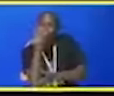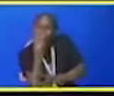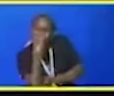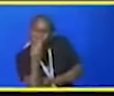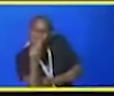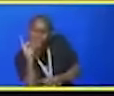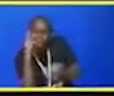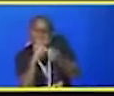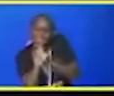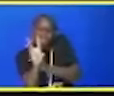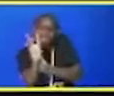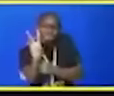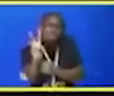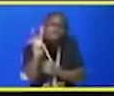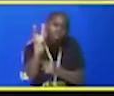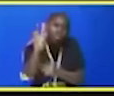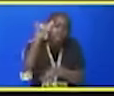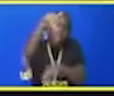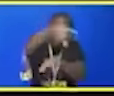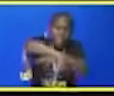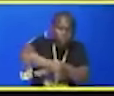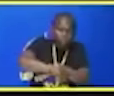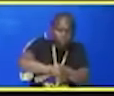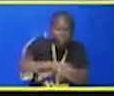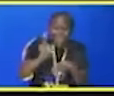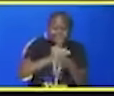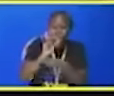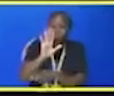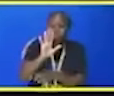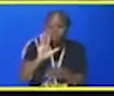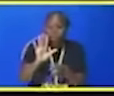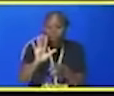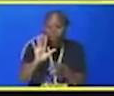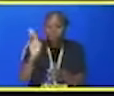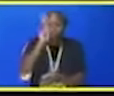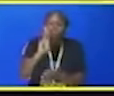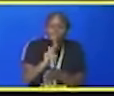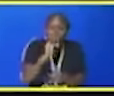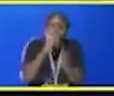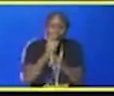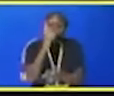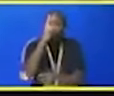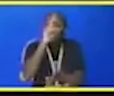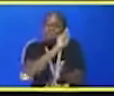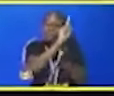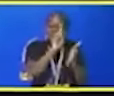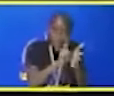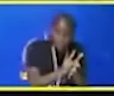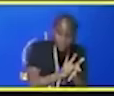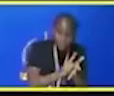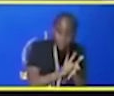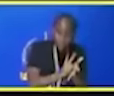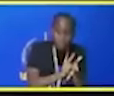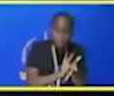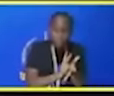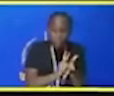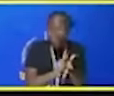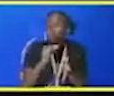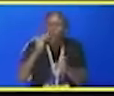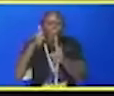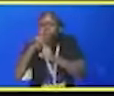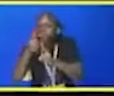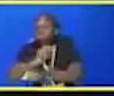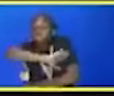6 o'clock, discipline yourself to take, even if it's 1 hour. You will not die. You are an unserious Christian, with all due